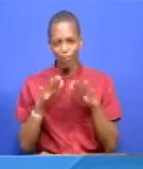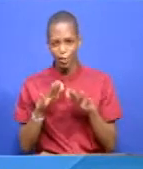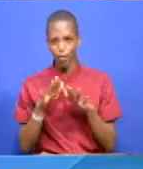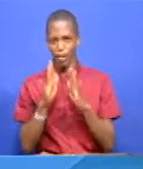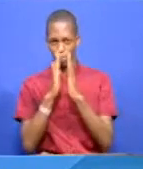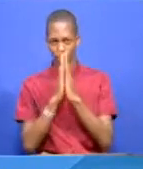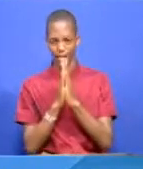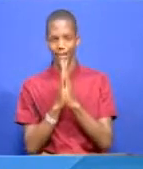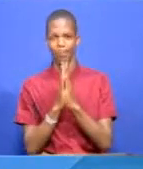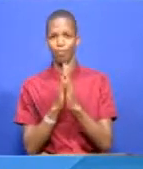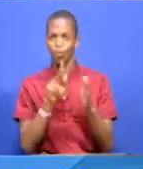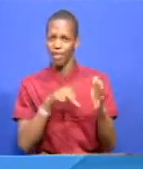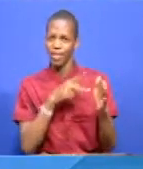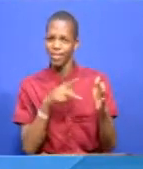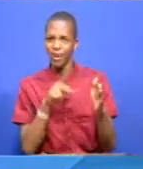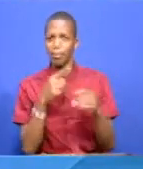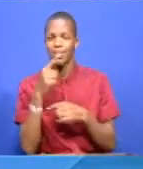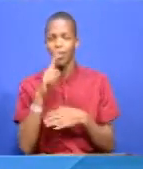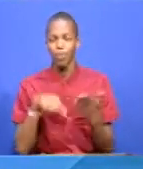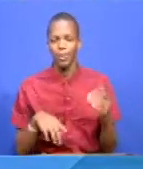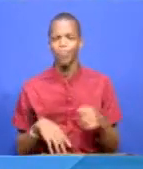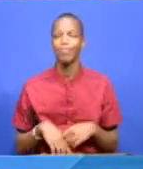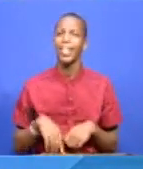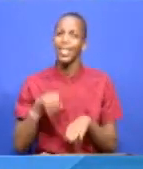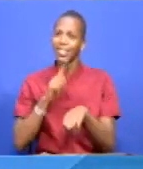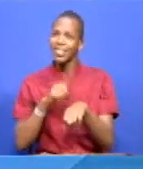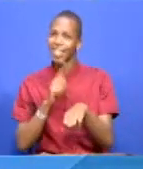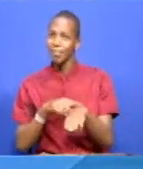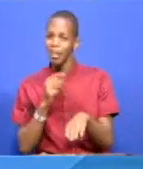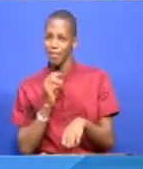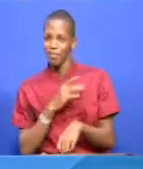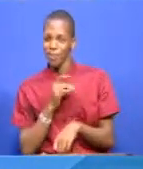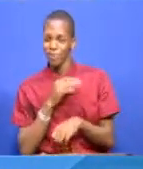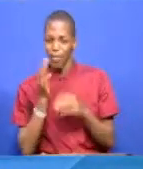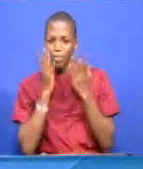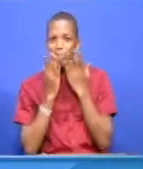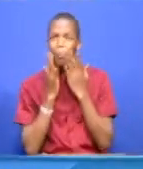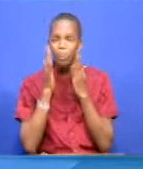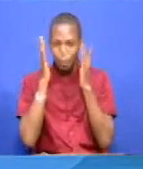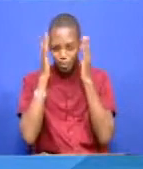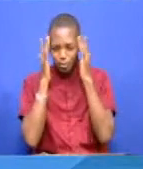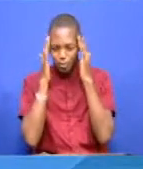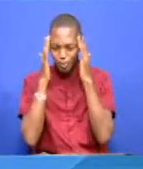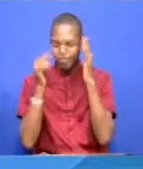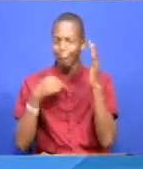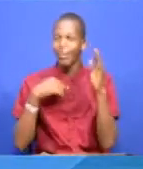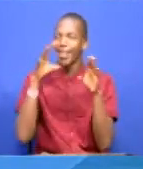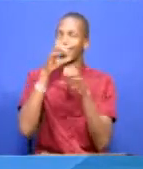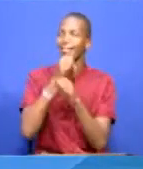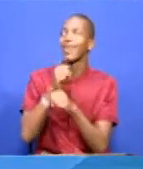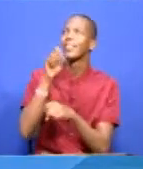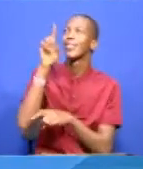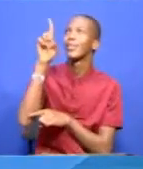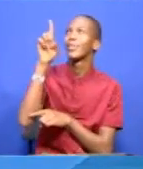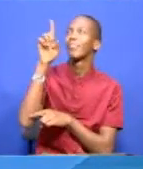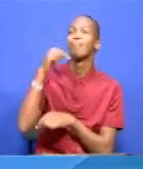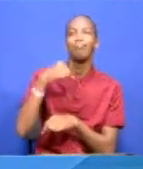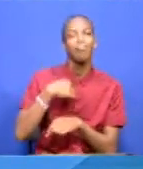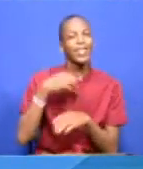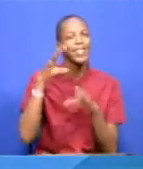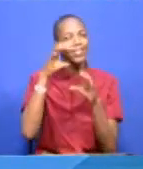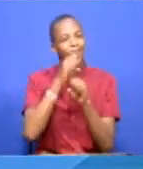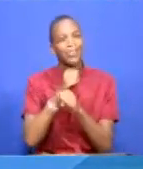it says, "When I'm afraid, O Lord Almighty, I put my trust in you. I trust in